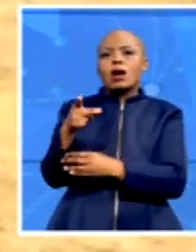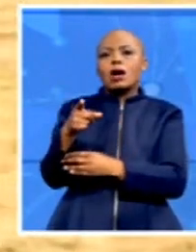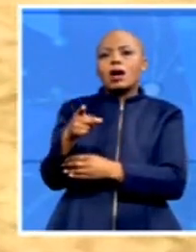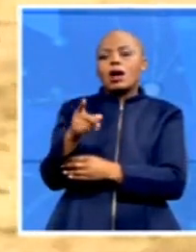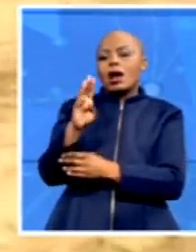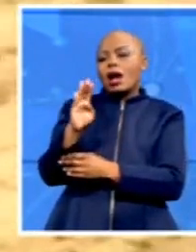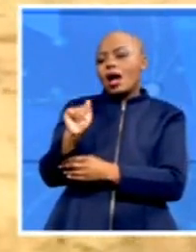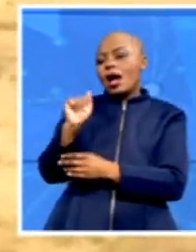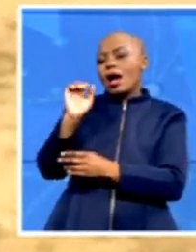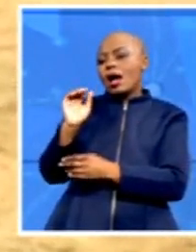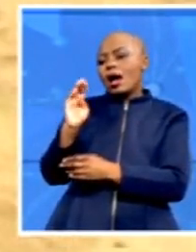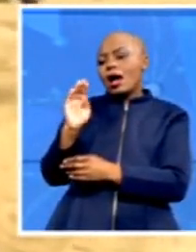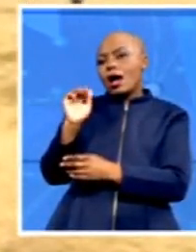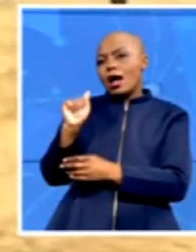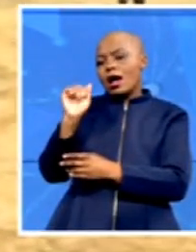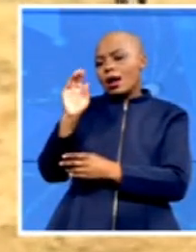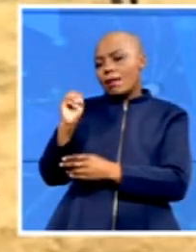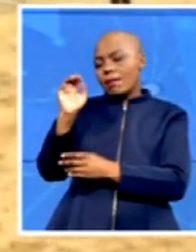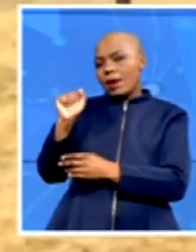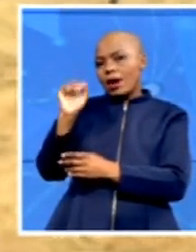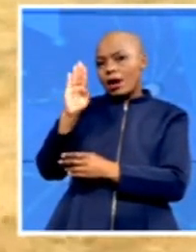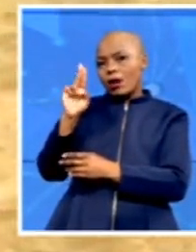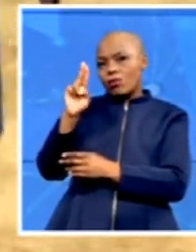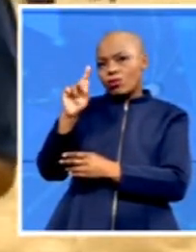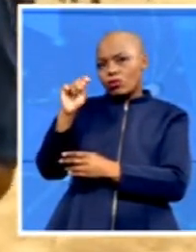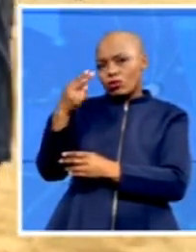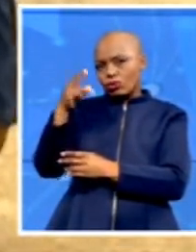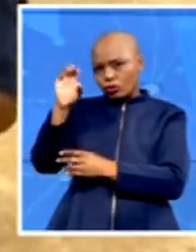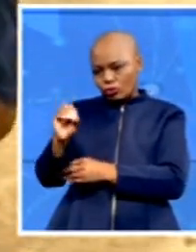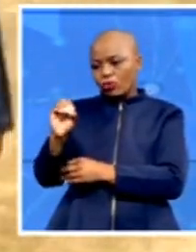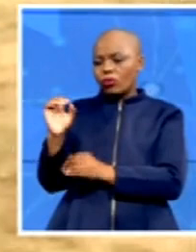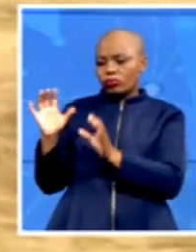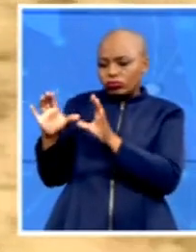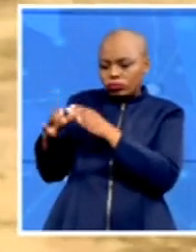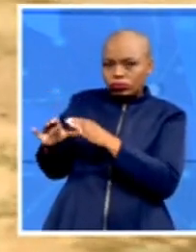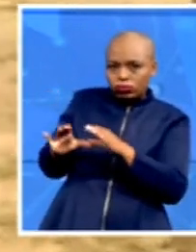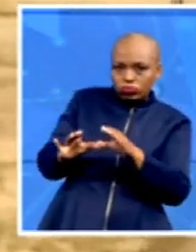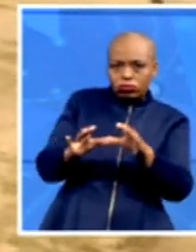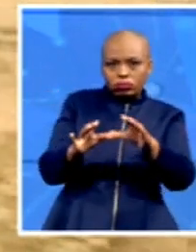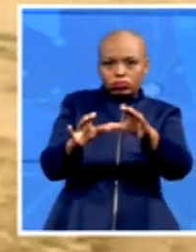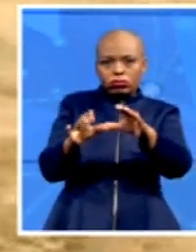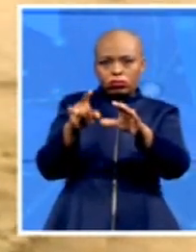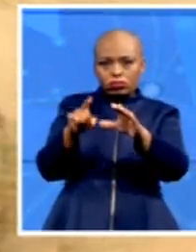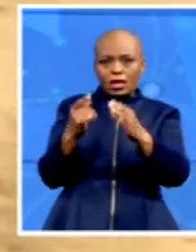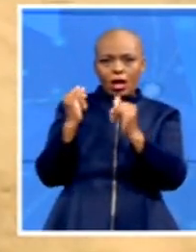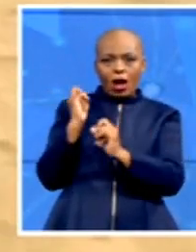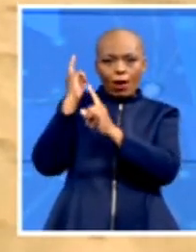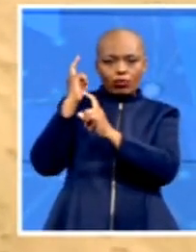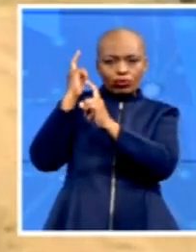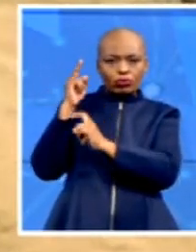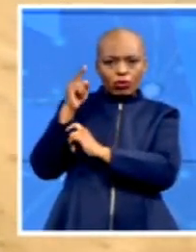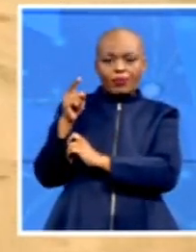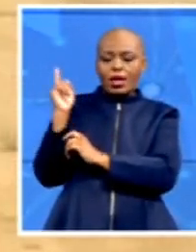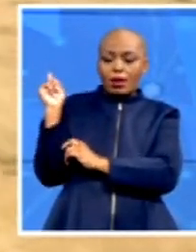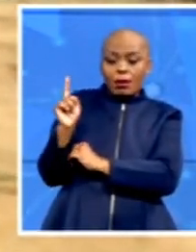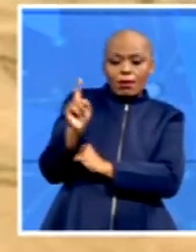towards them. But Blaine, to recap for our viewers, what has come out today was the dismissal of that application, as you heard